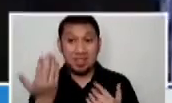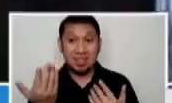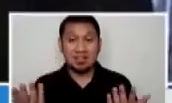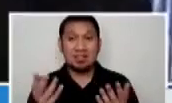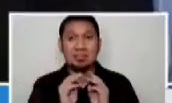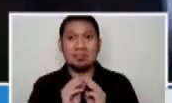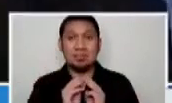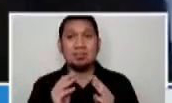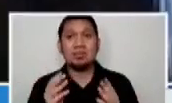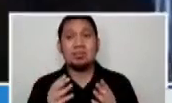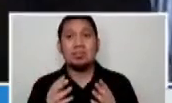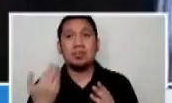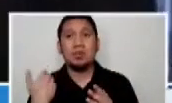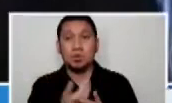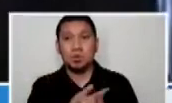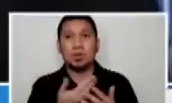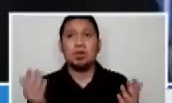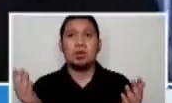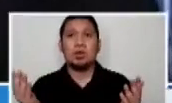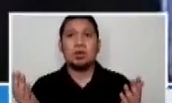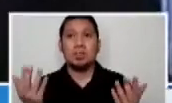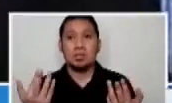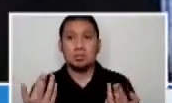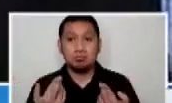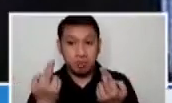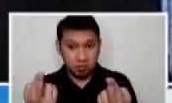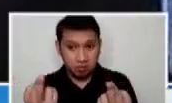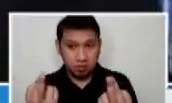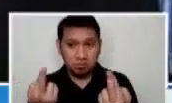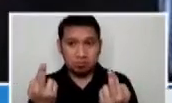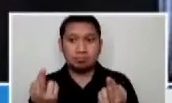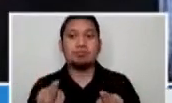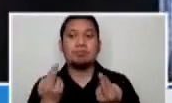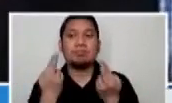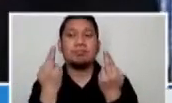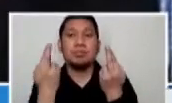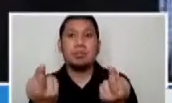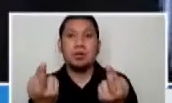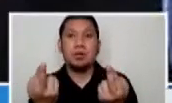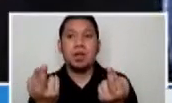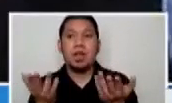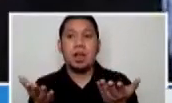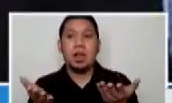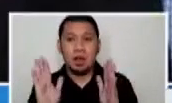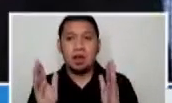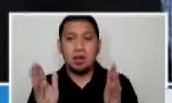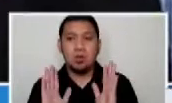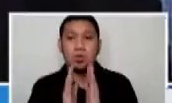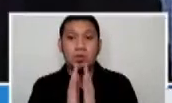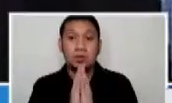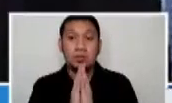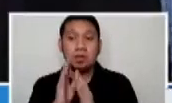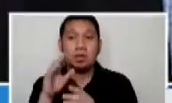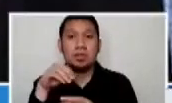Meron po nagtatanong, Secretary, kung matutuloy pa raw ang Hajj pilgrim o